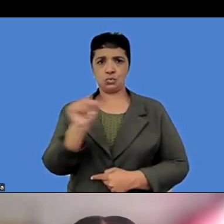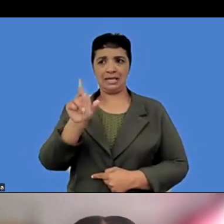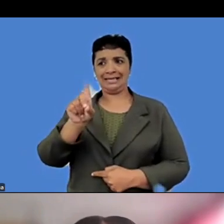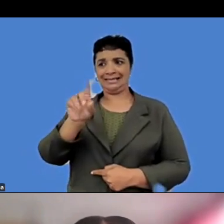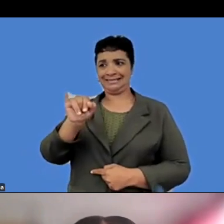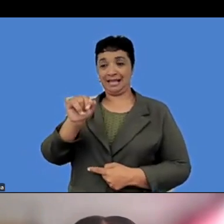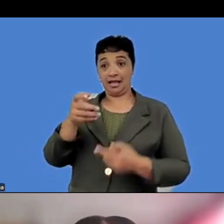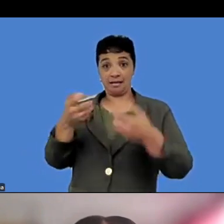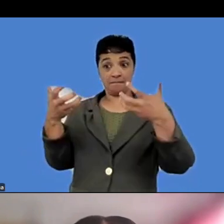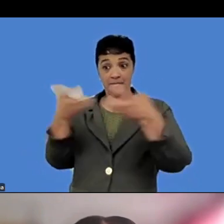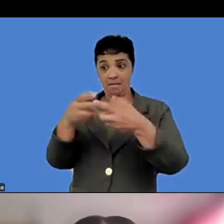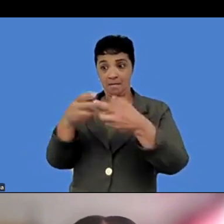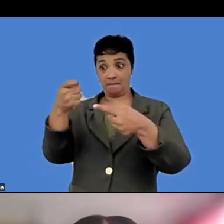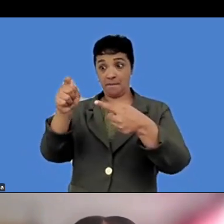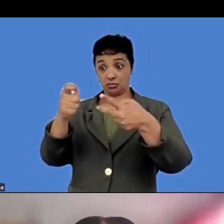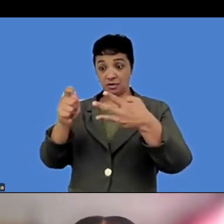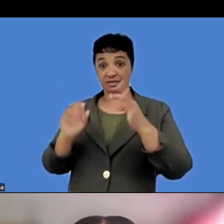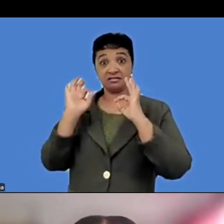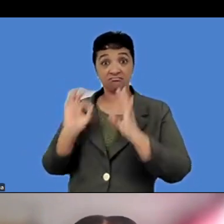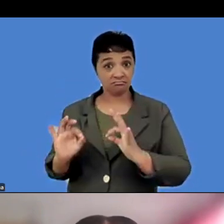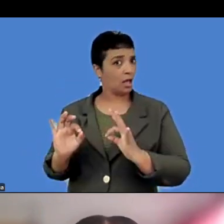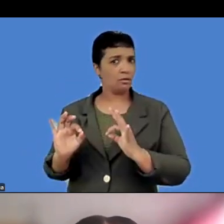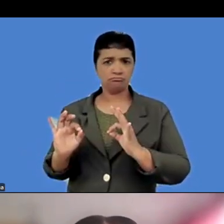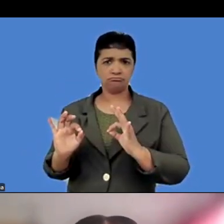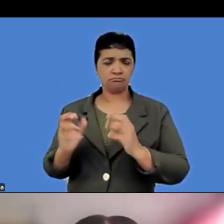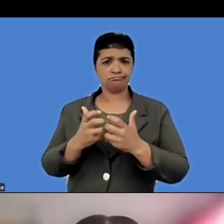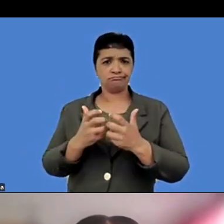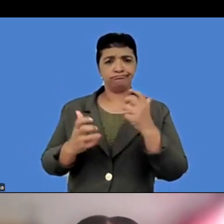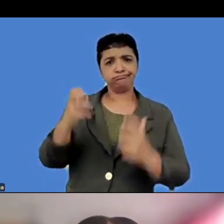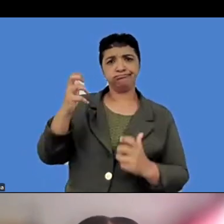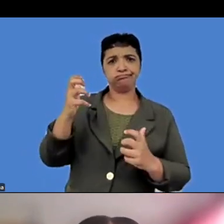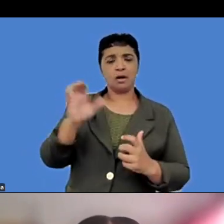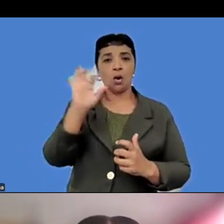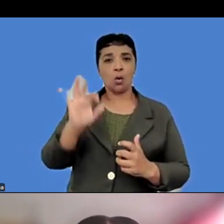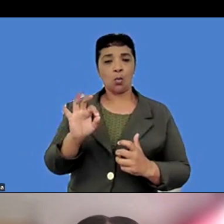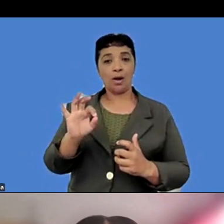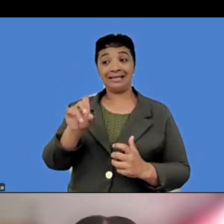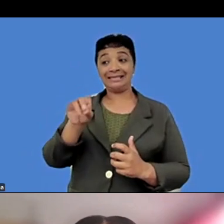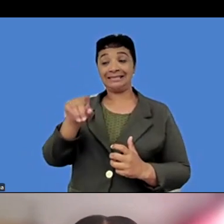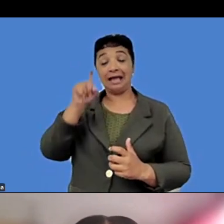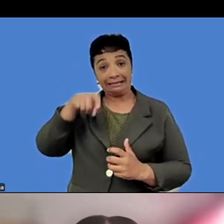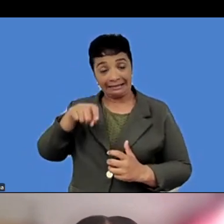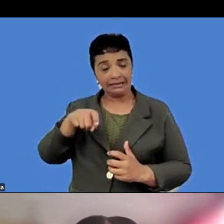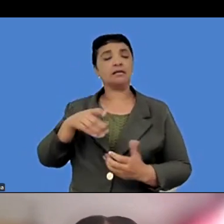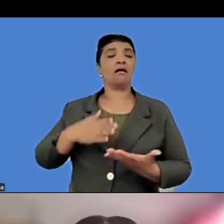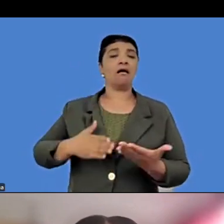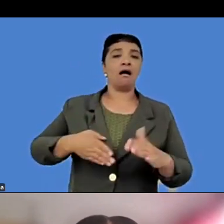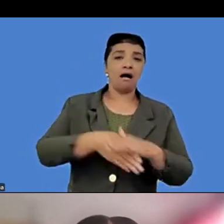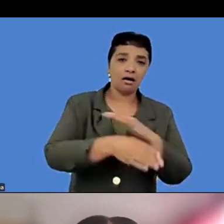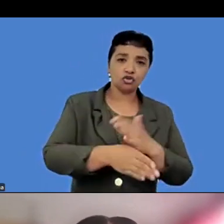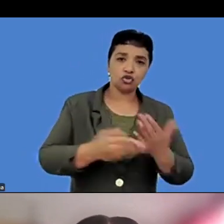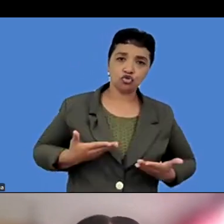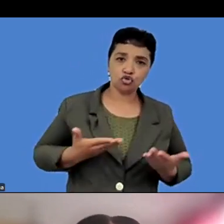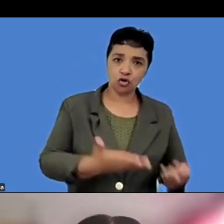the institutionalization really encompasses access to services, among else, and should